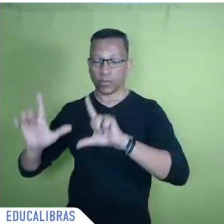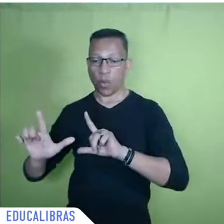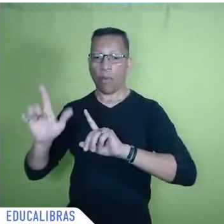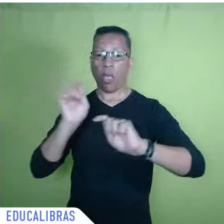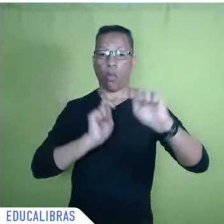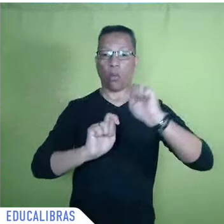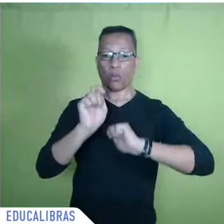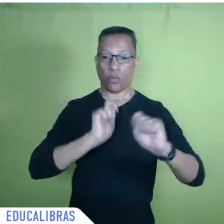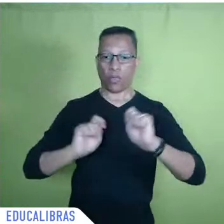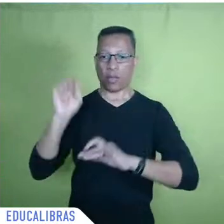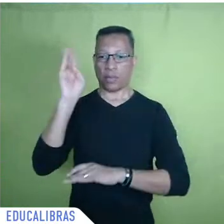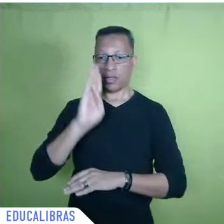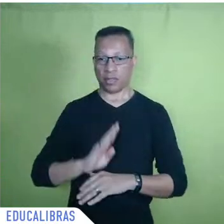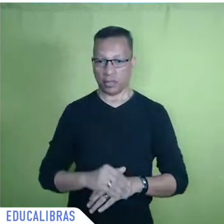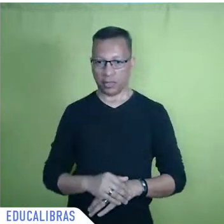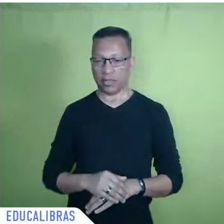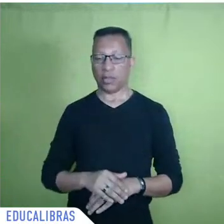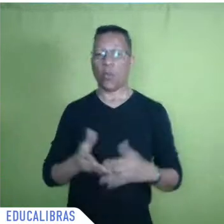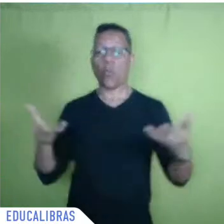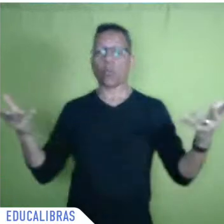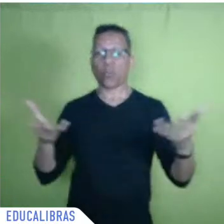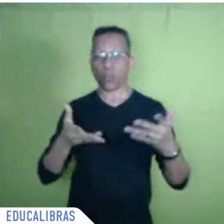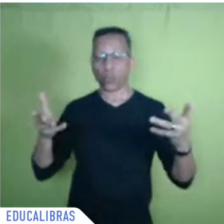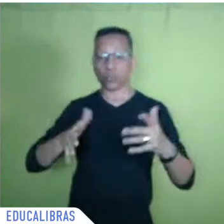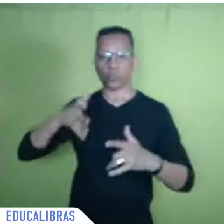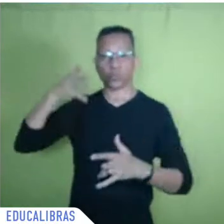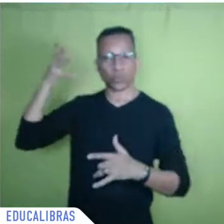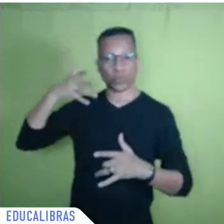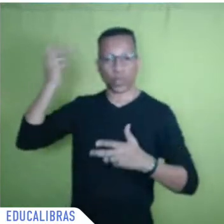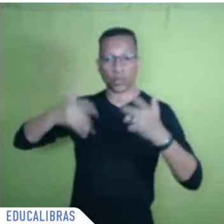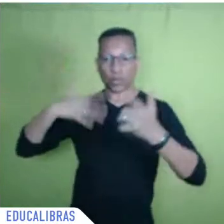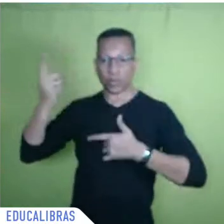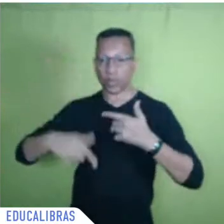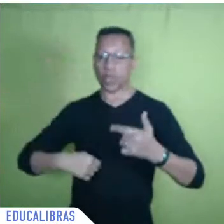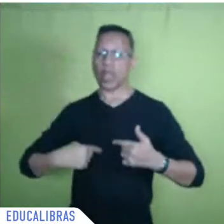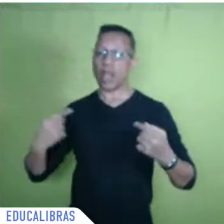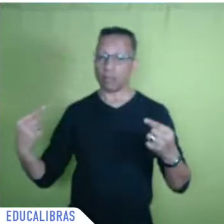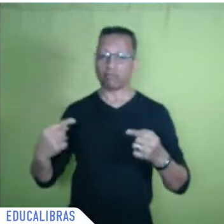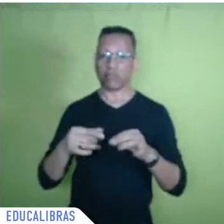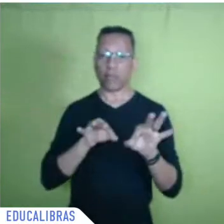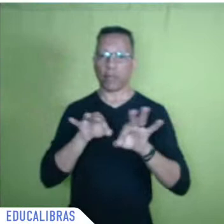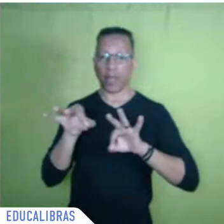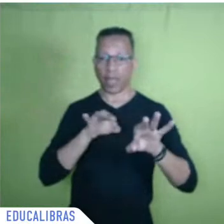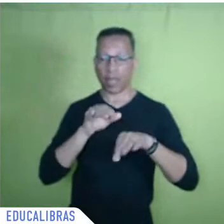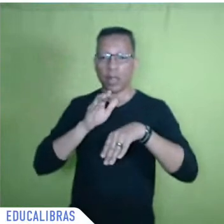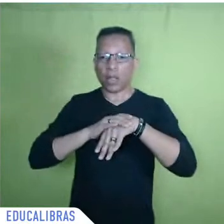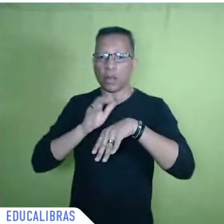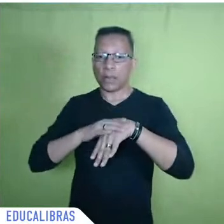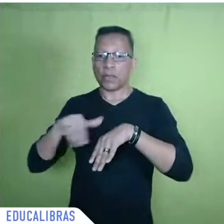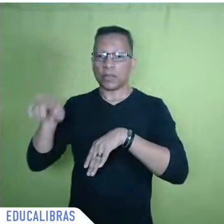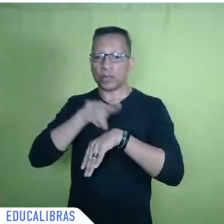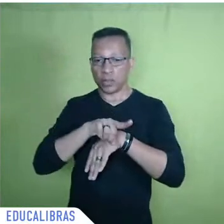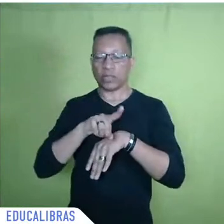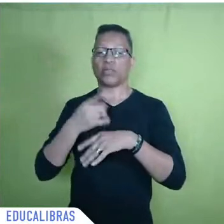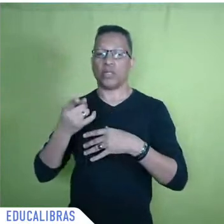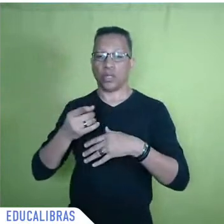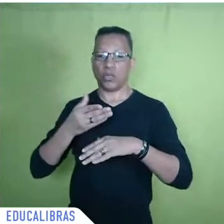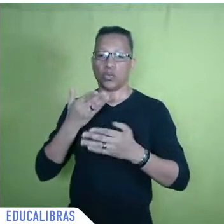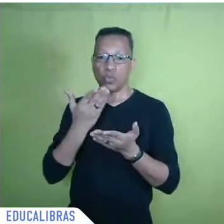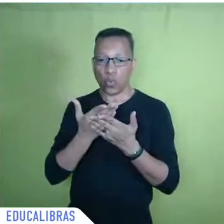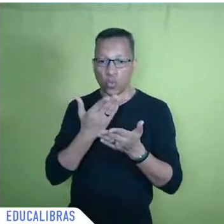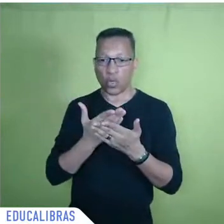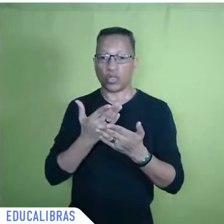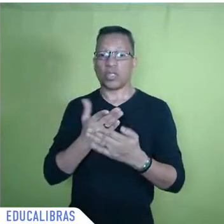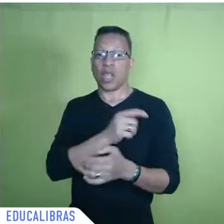attending our Brazilian economy panel. This conference is organized by Sciences